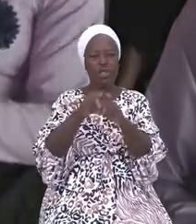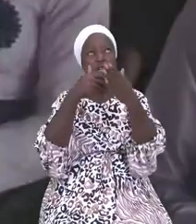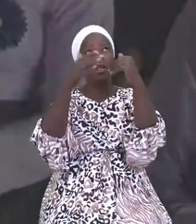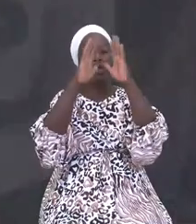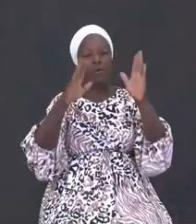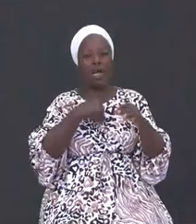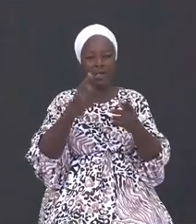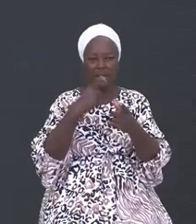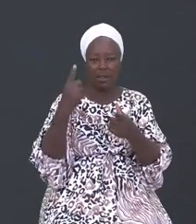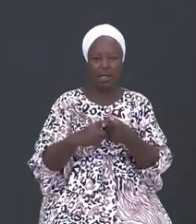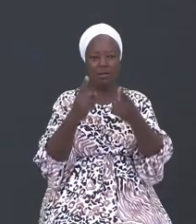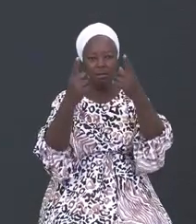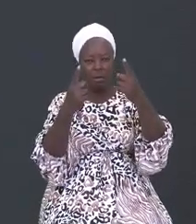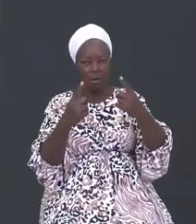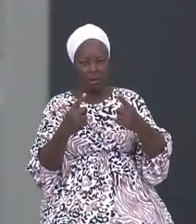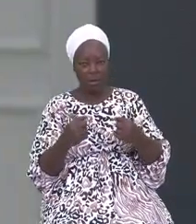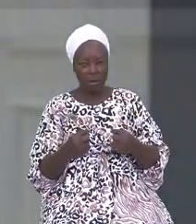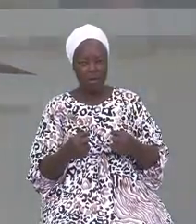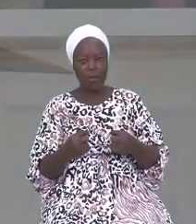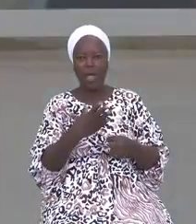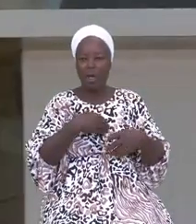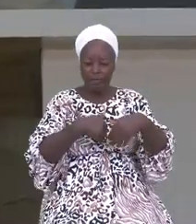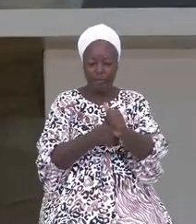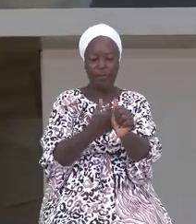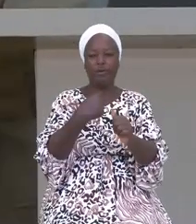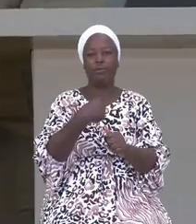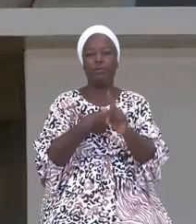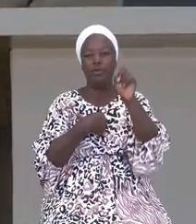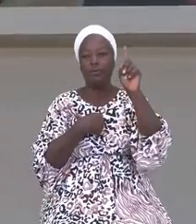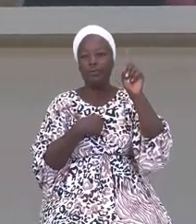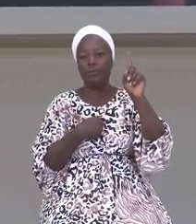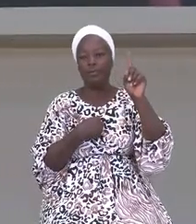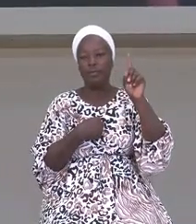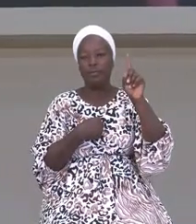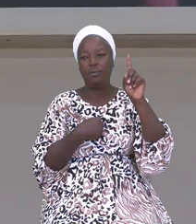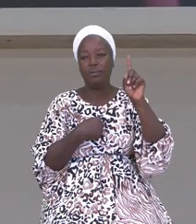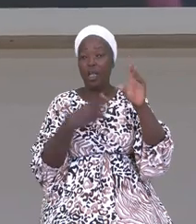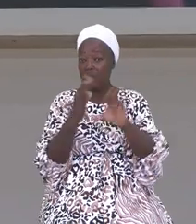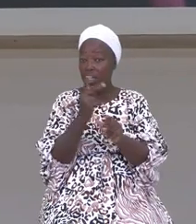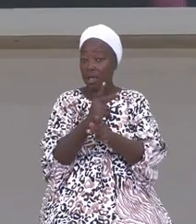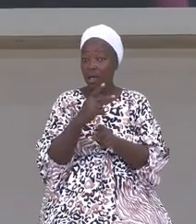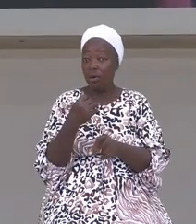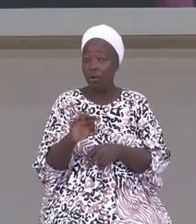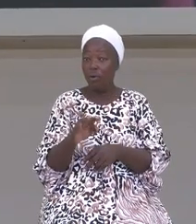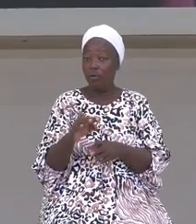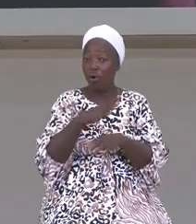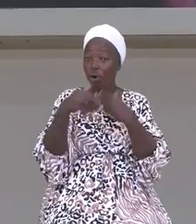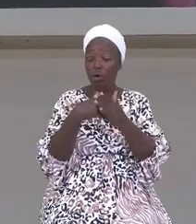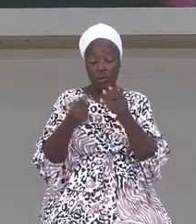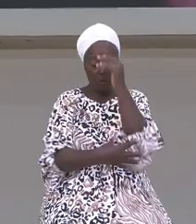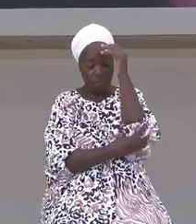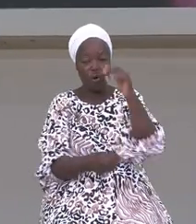then come and follow me. Take care of the poor. Love